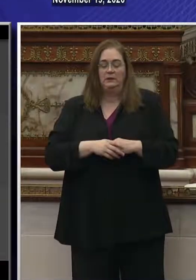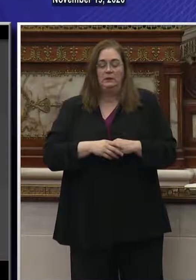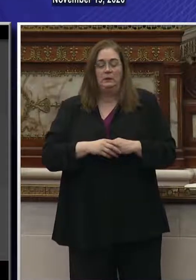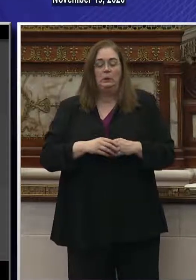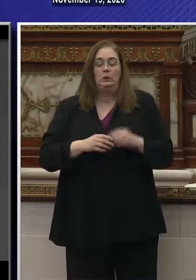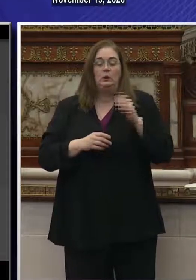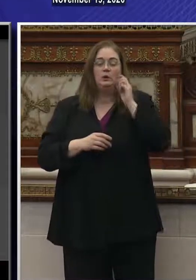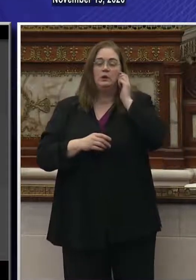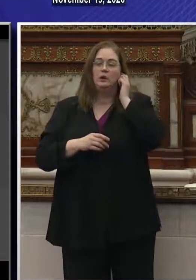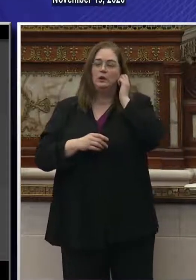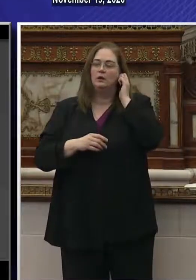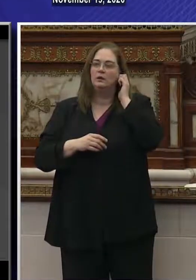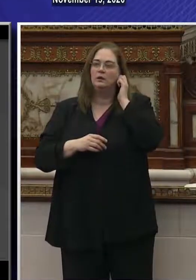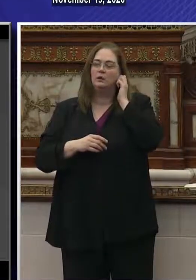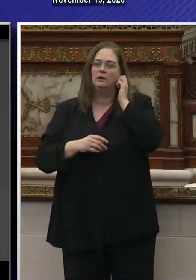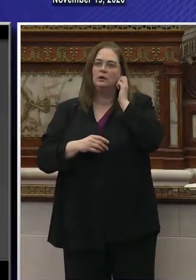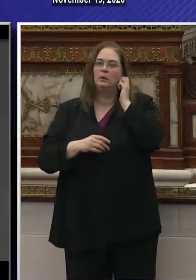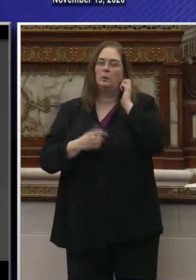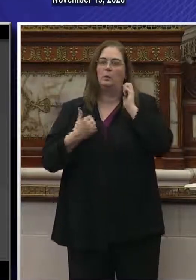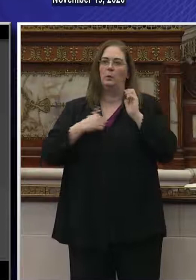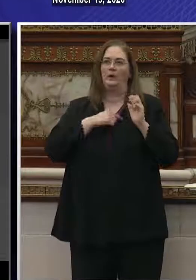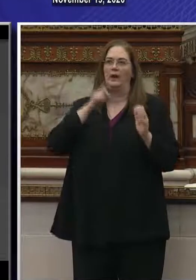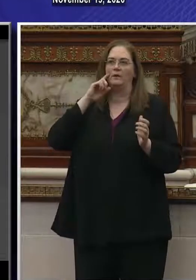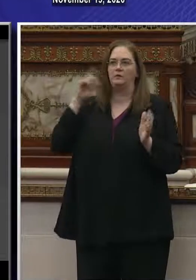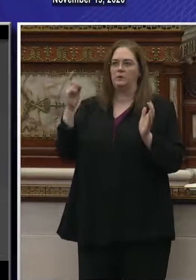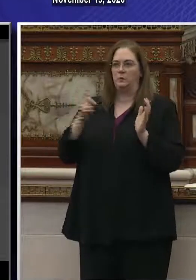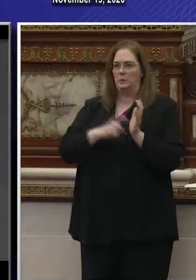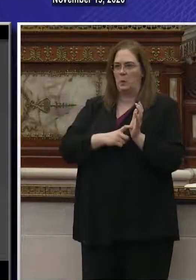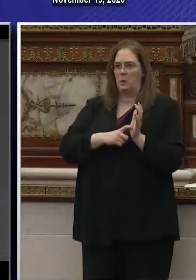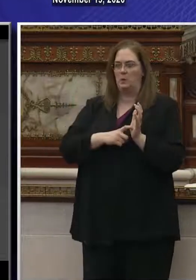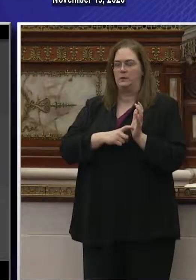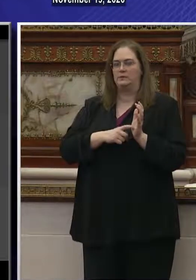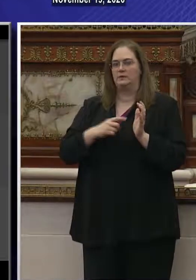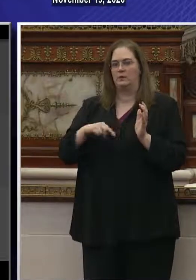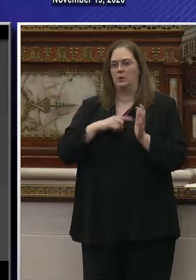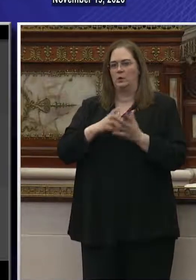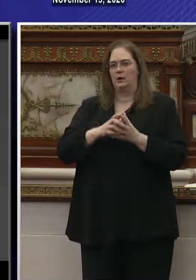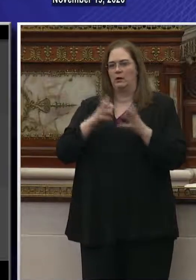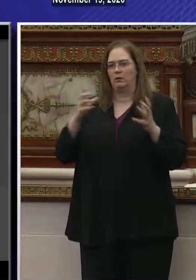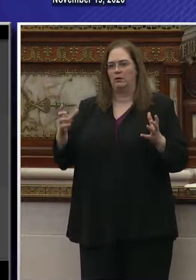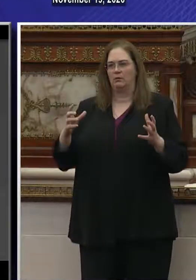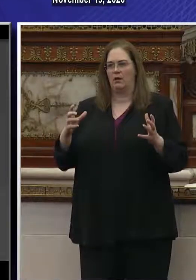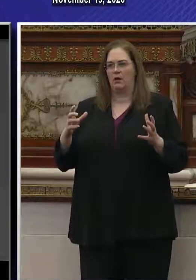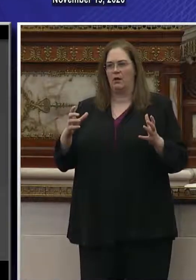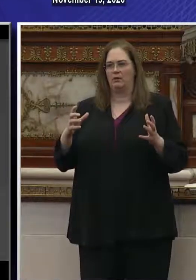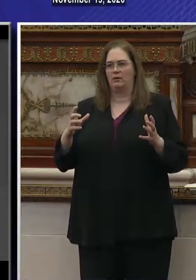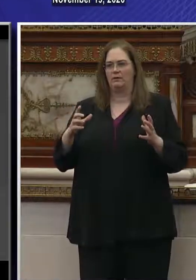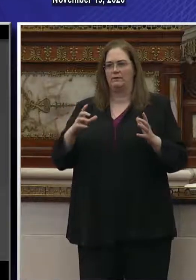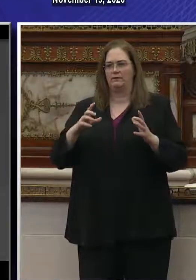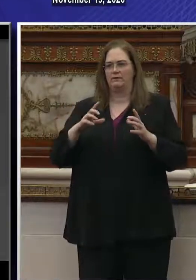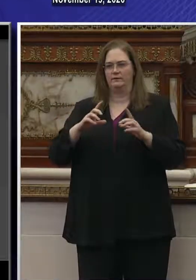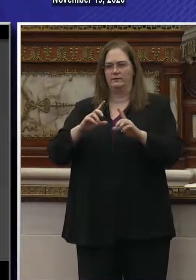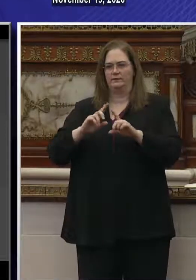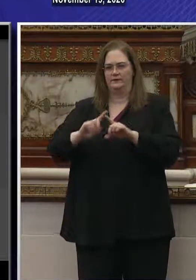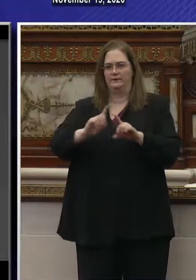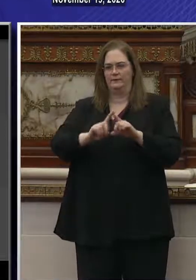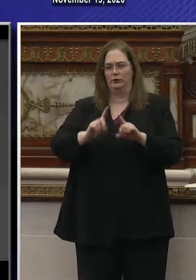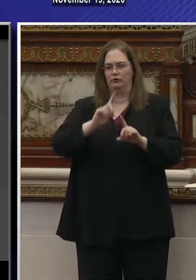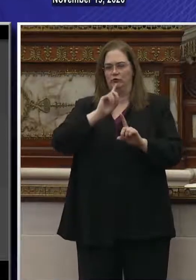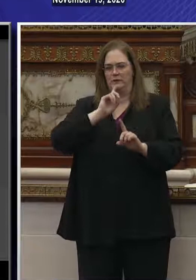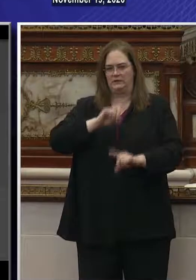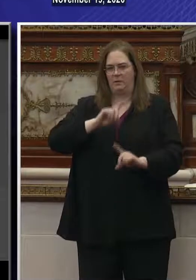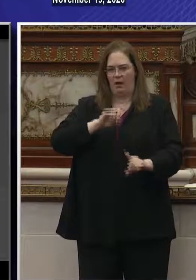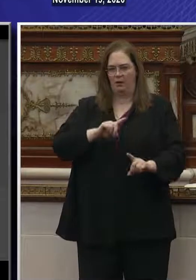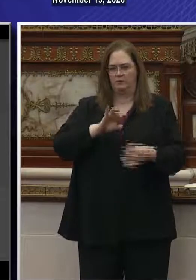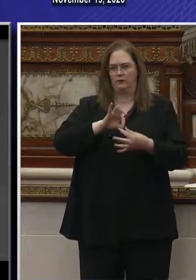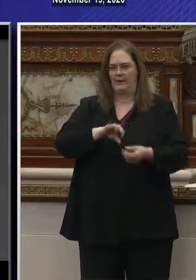noticed is that we're getting a lot of differential response in our conversations with